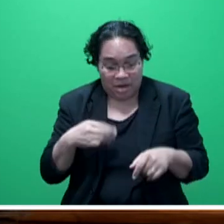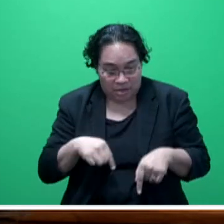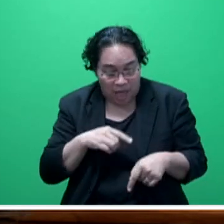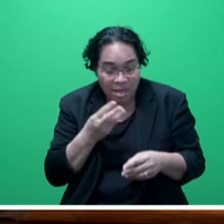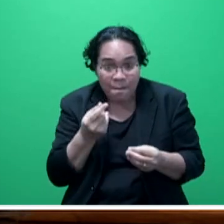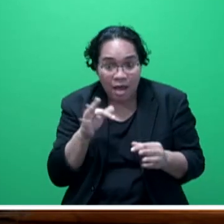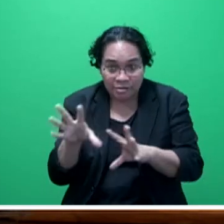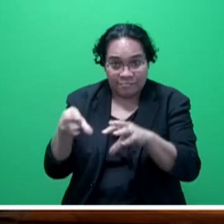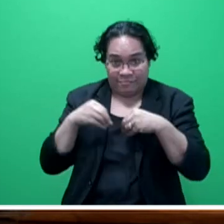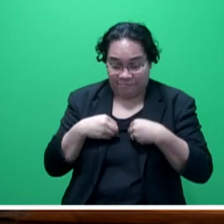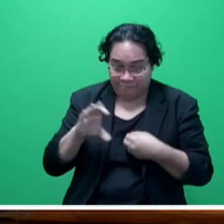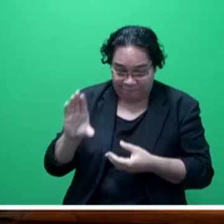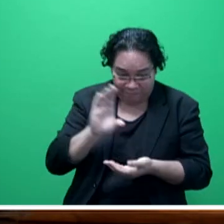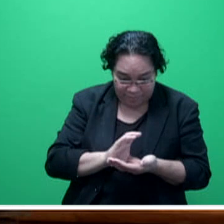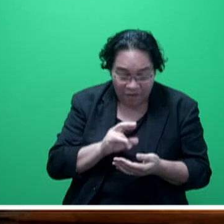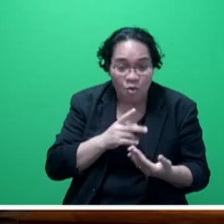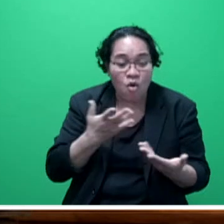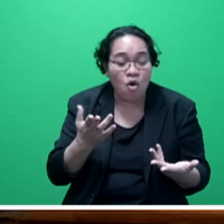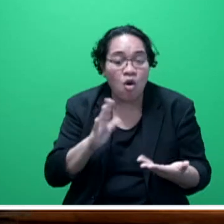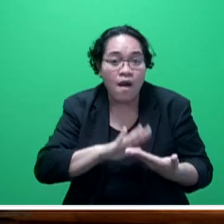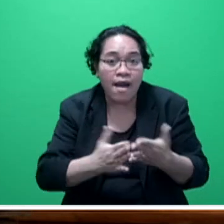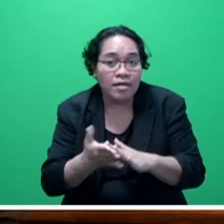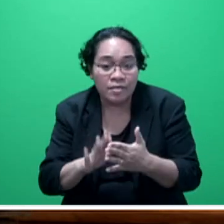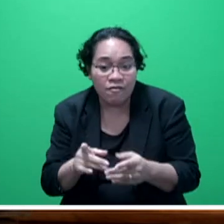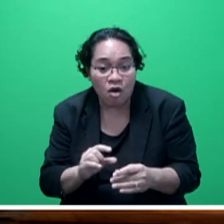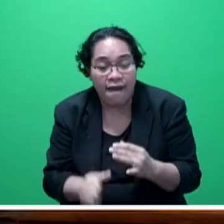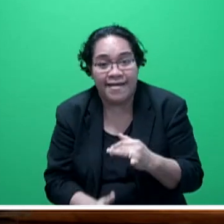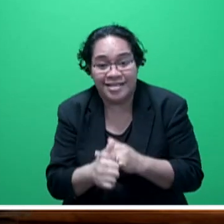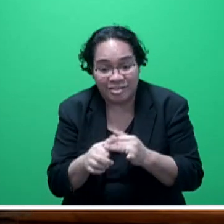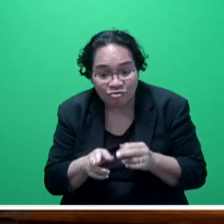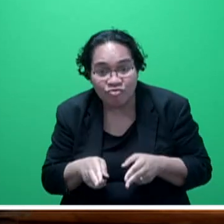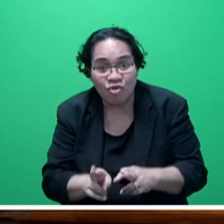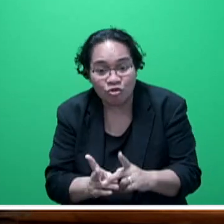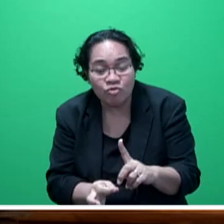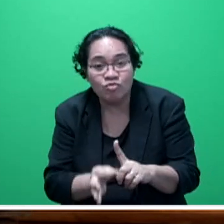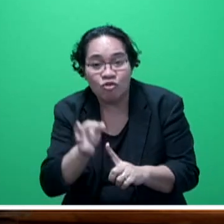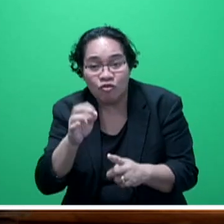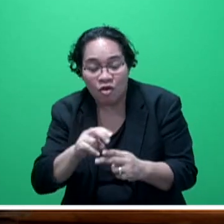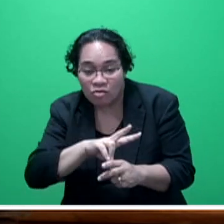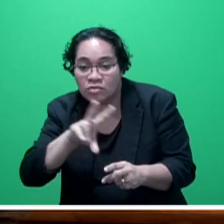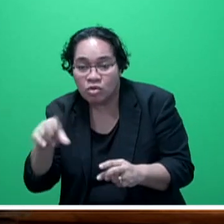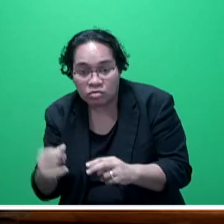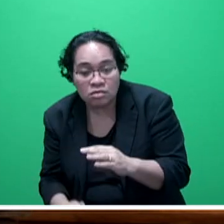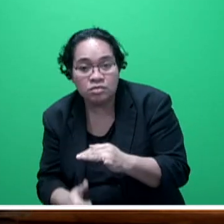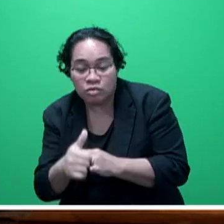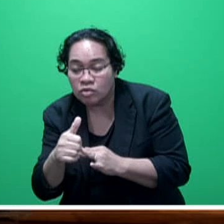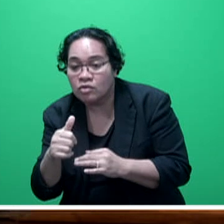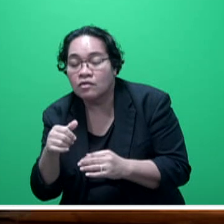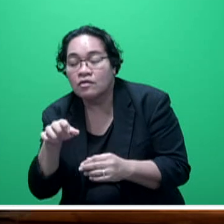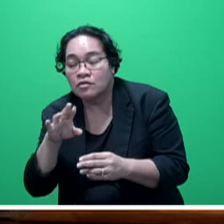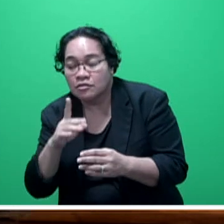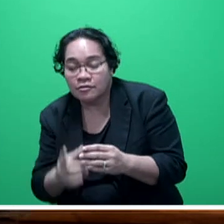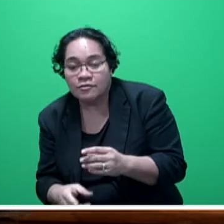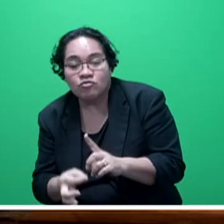received under its community access roads, footpaths, and footbridges program. In the last 3